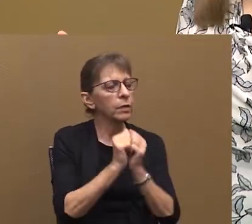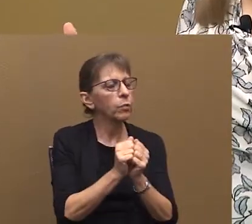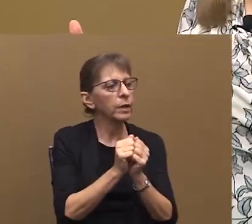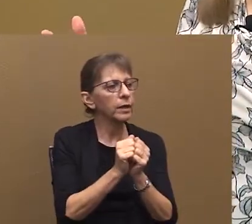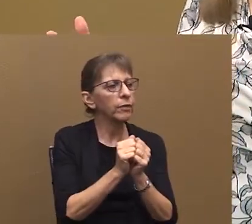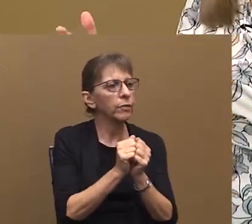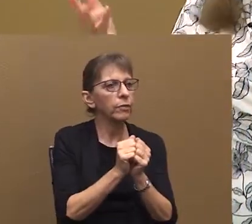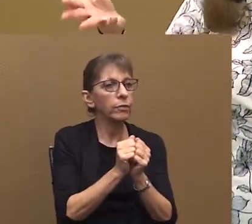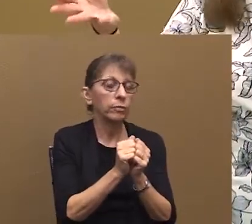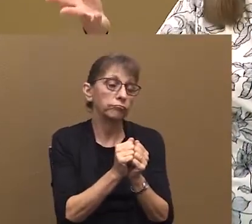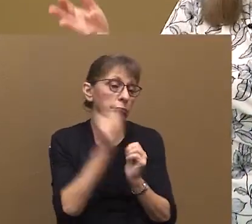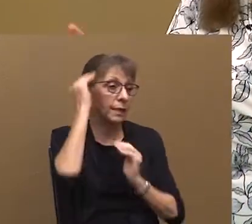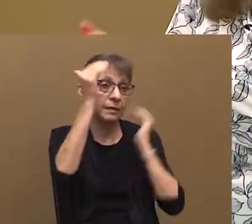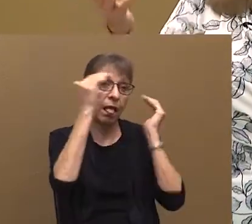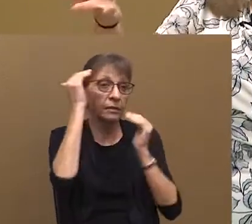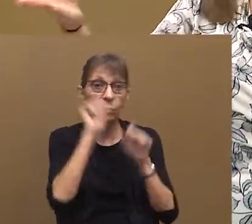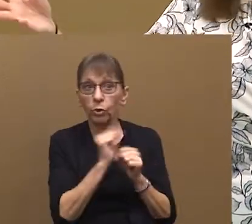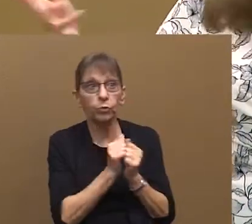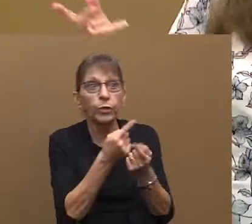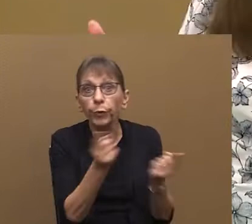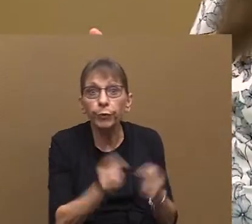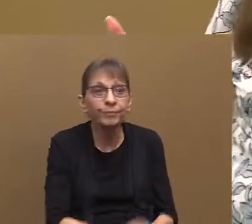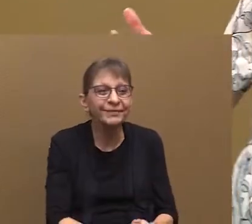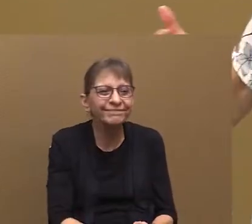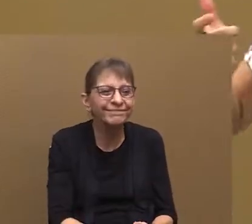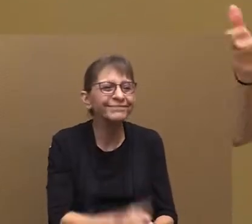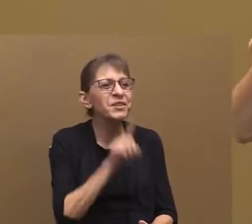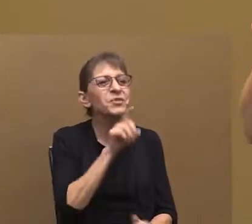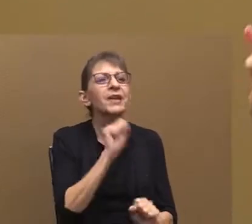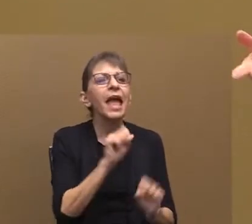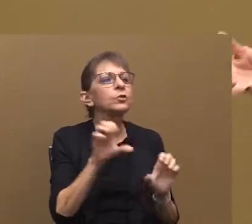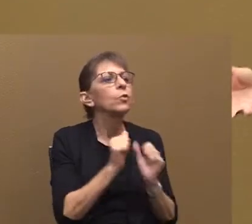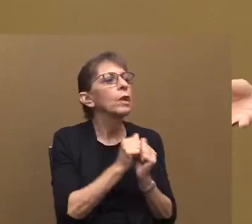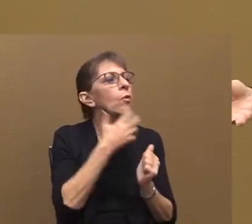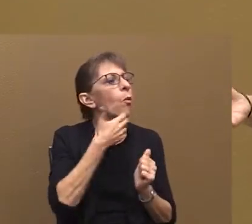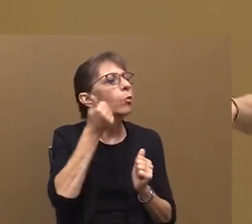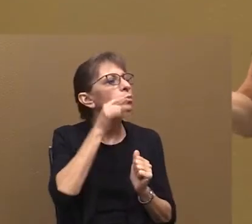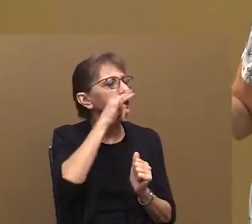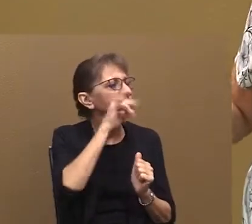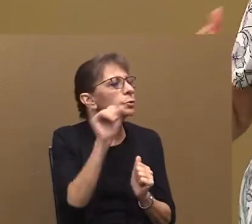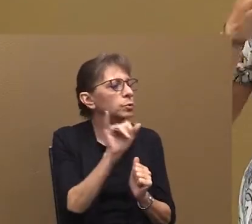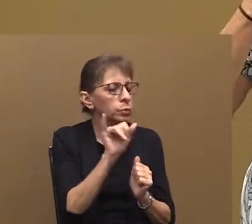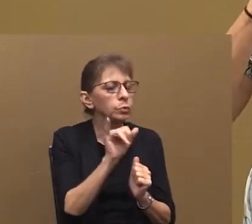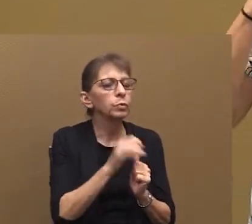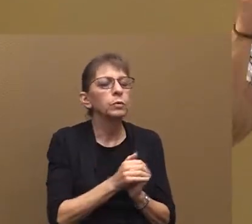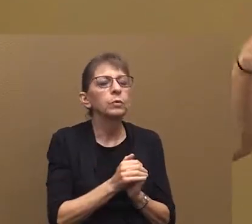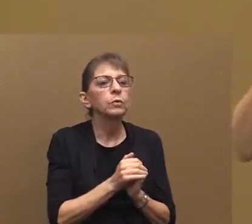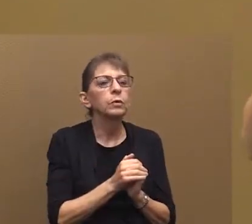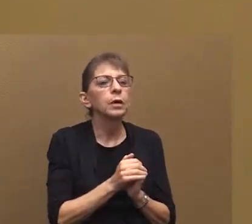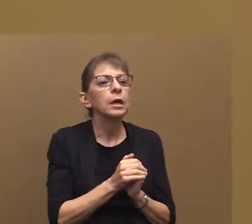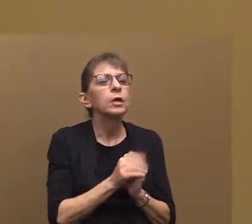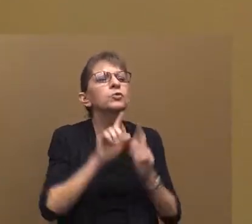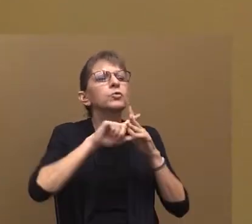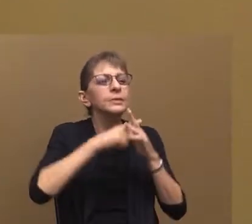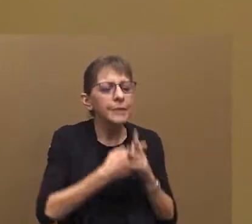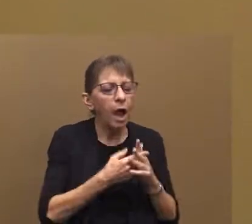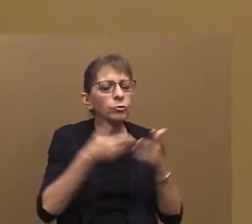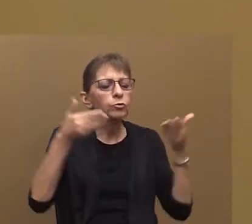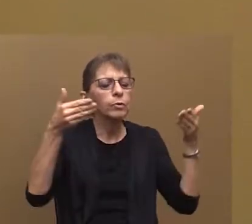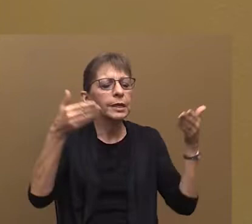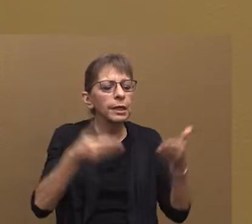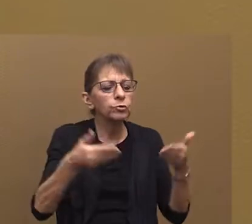activity with, you could do it with adults that work with you guys. You can do it with older kids too, as a way to start